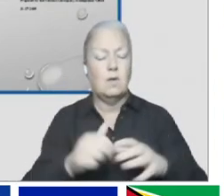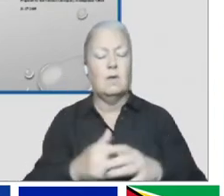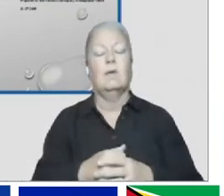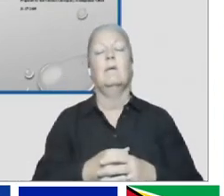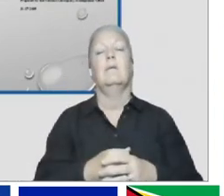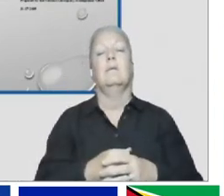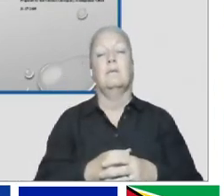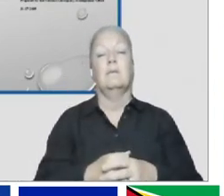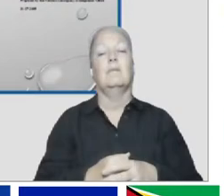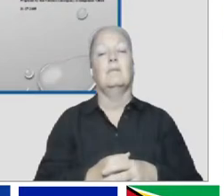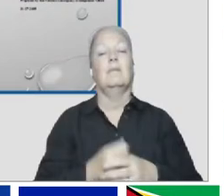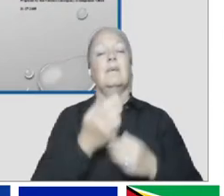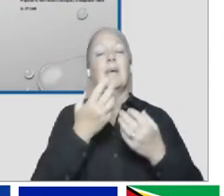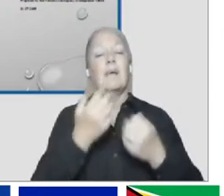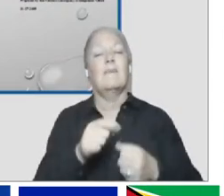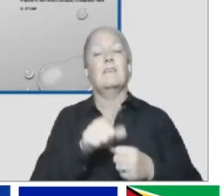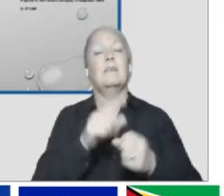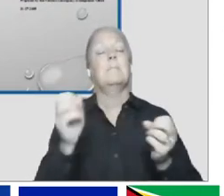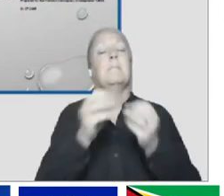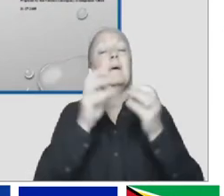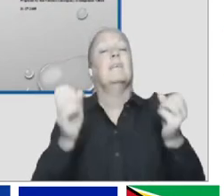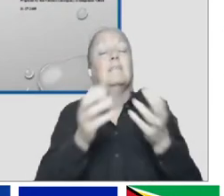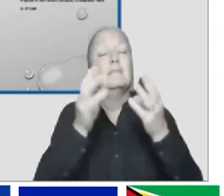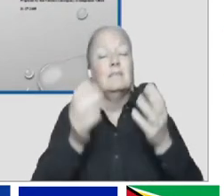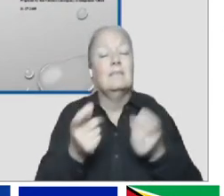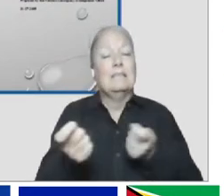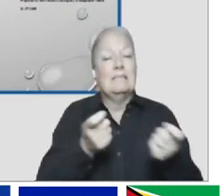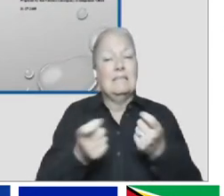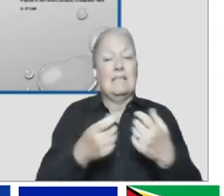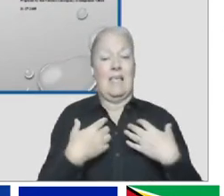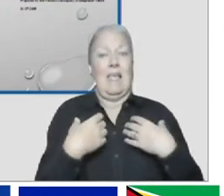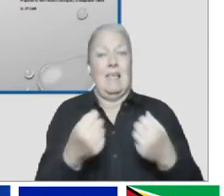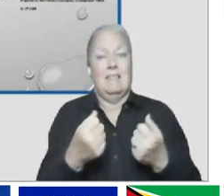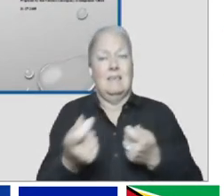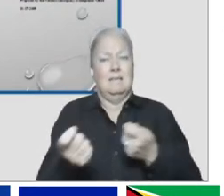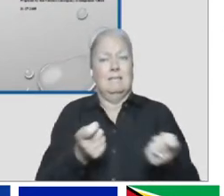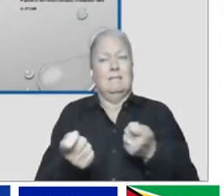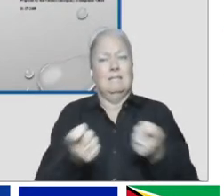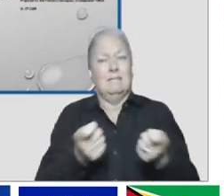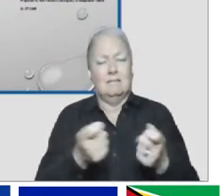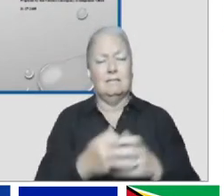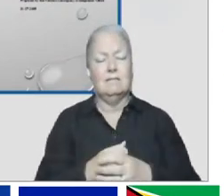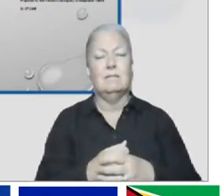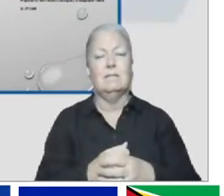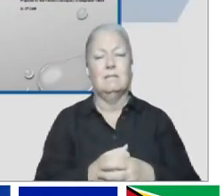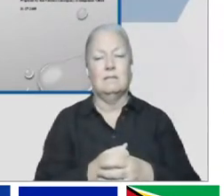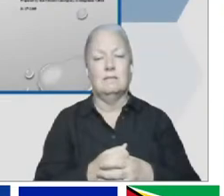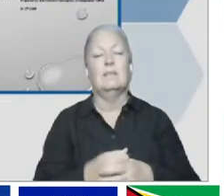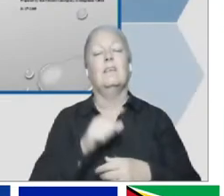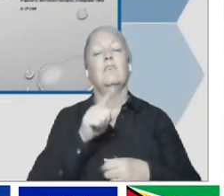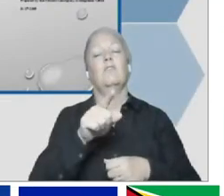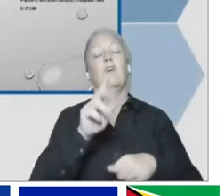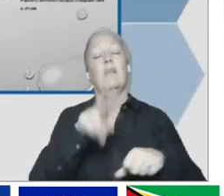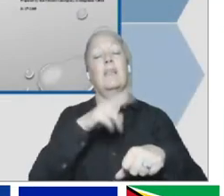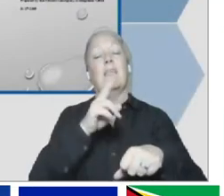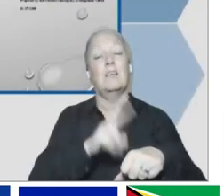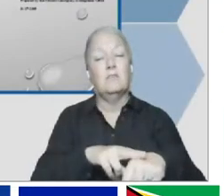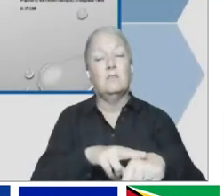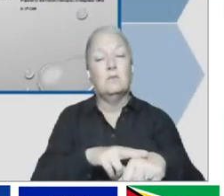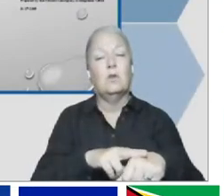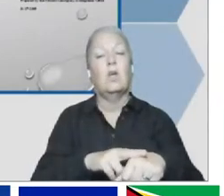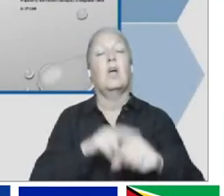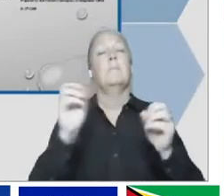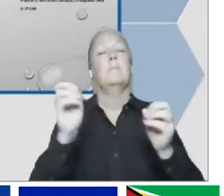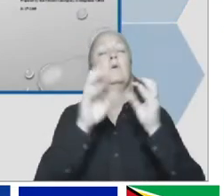management and health disaster management. The NEMO, the National Emergency Management Organization, had for more than 20